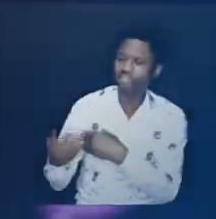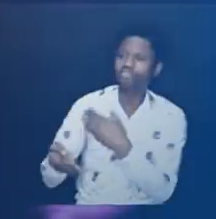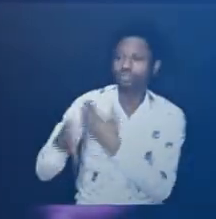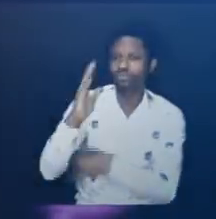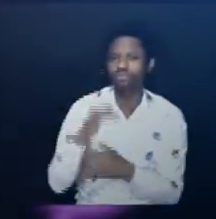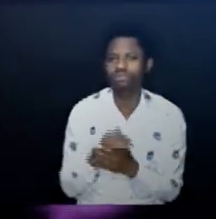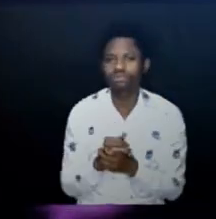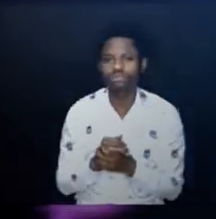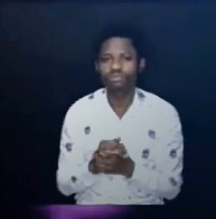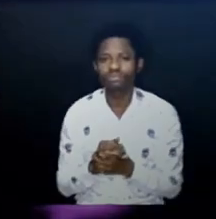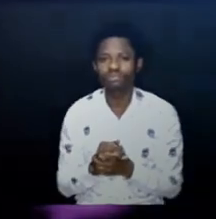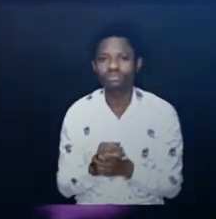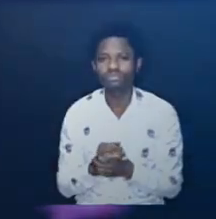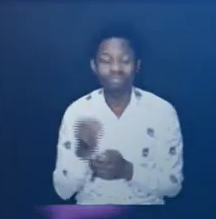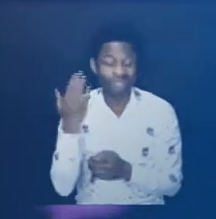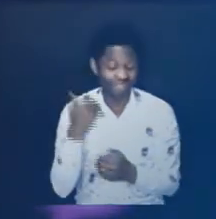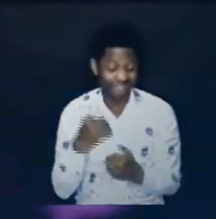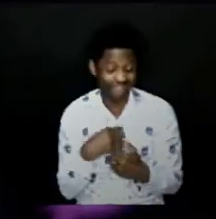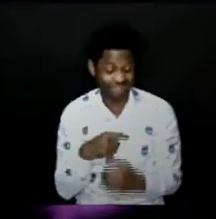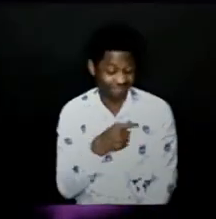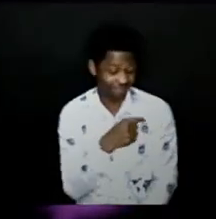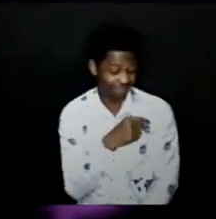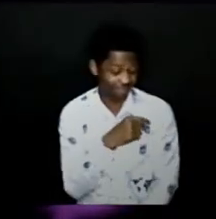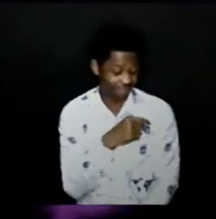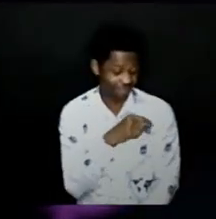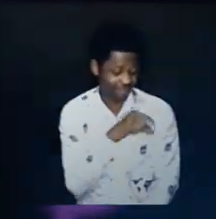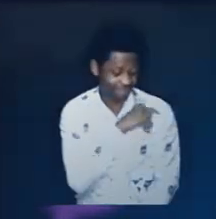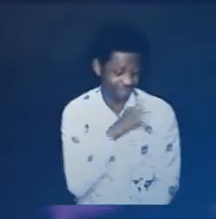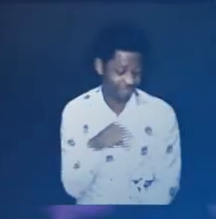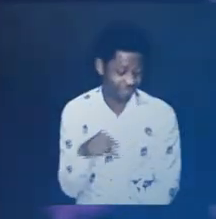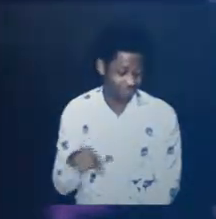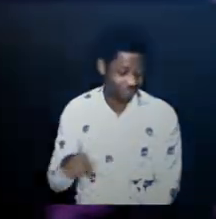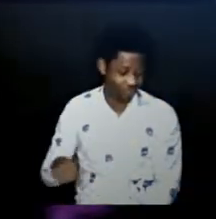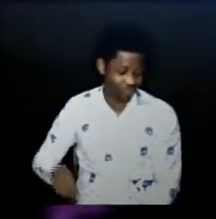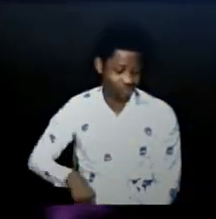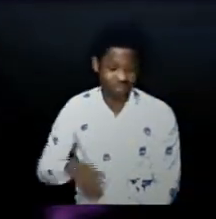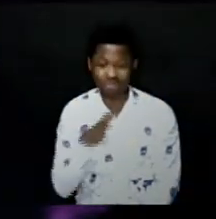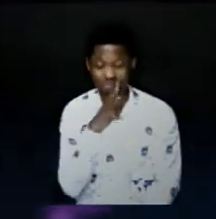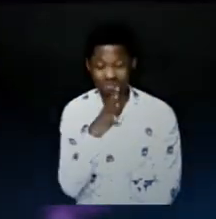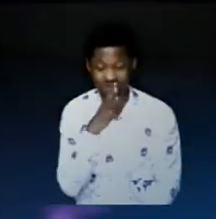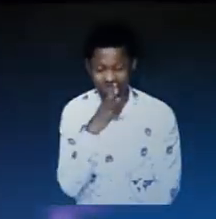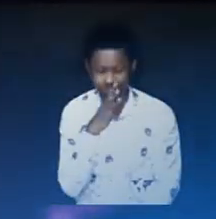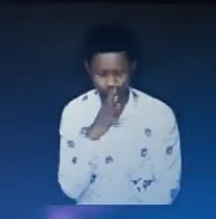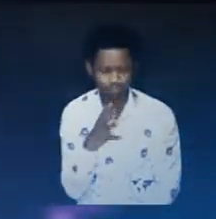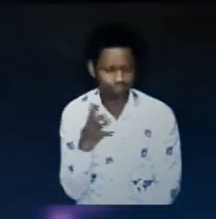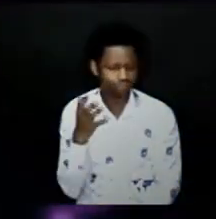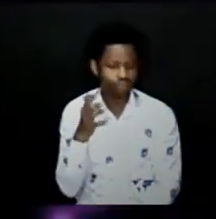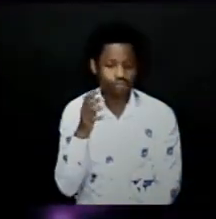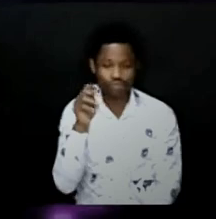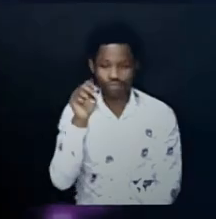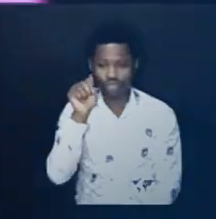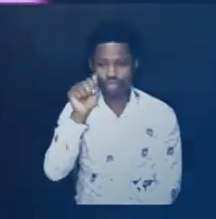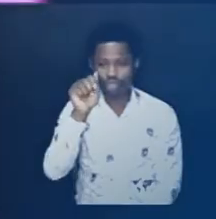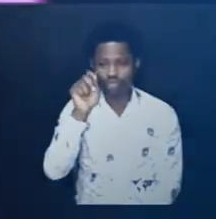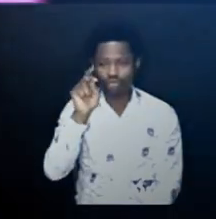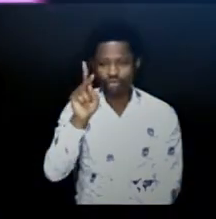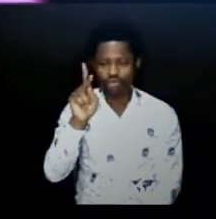There was this queen mother of Ekrapim, Nanadokua.